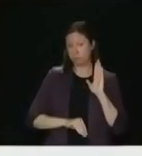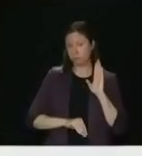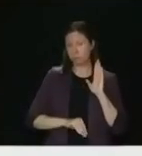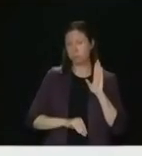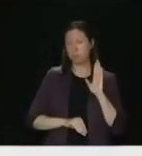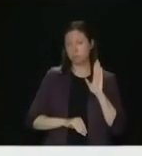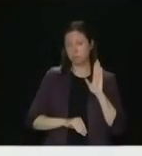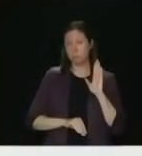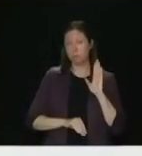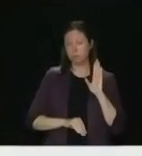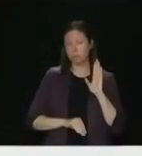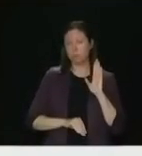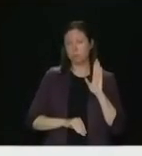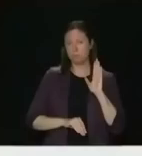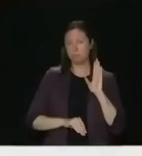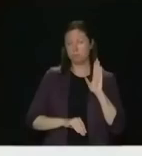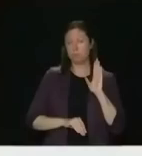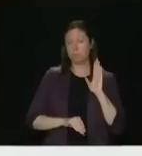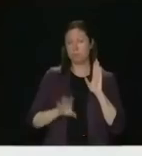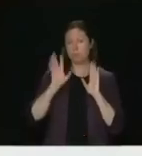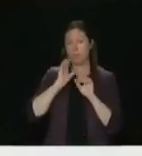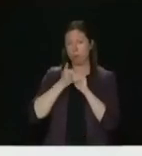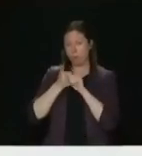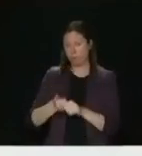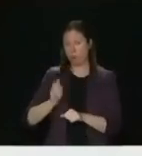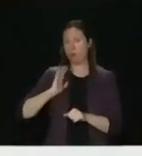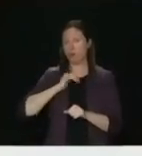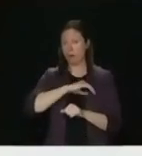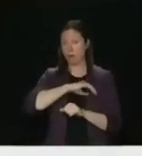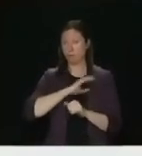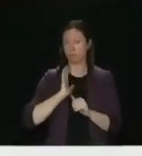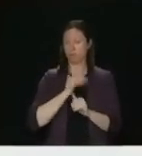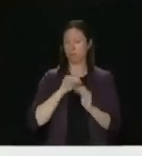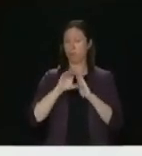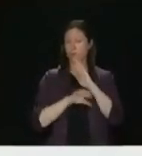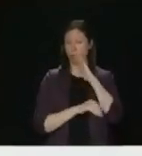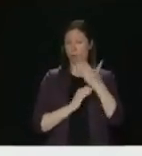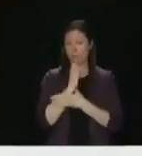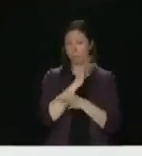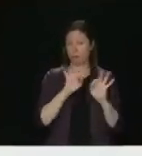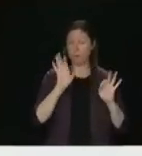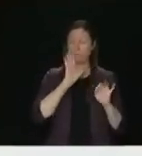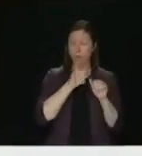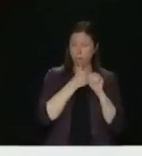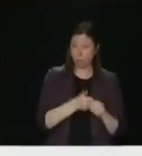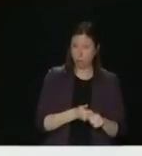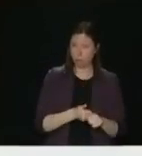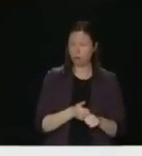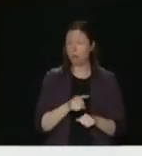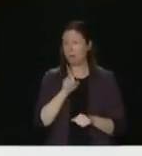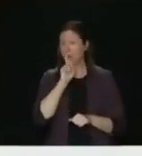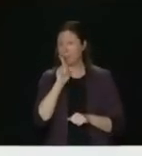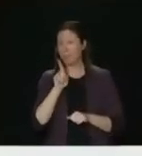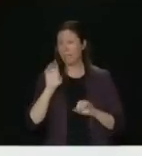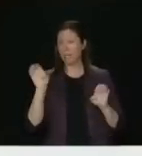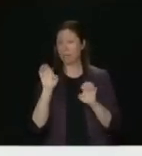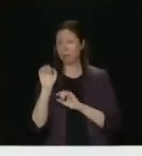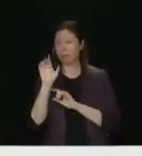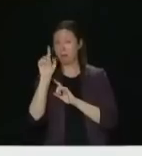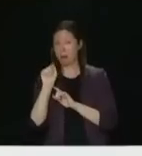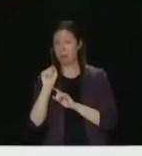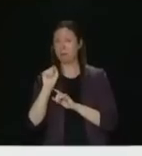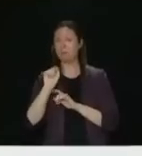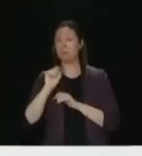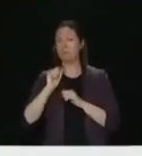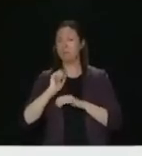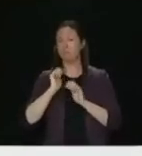will be compliant with our Charter of Rights and Freedoms. Indeed, the Emergencies Act was created in the